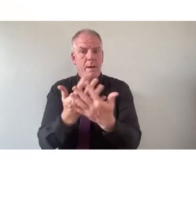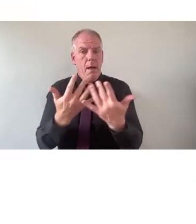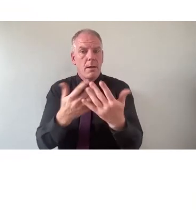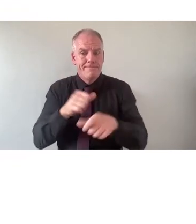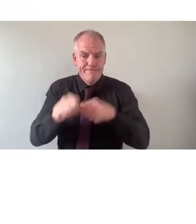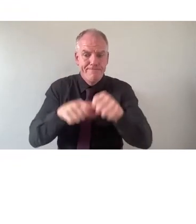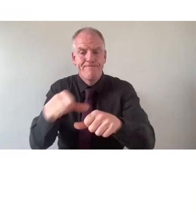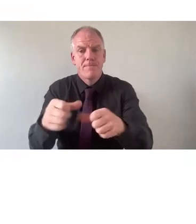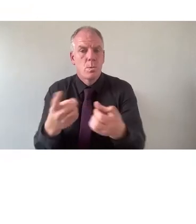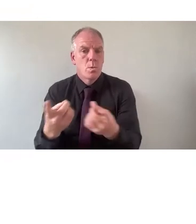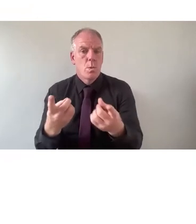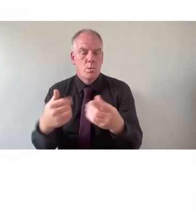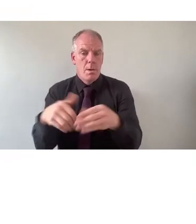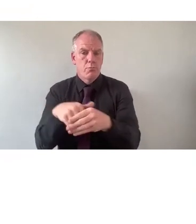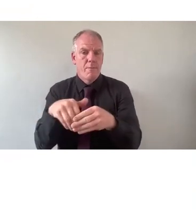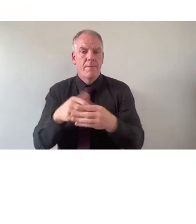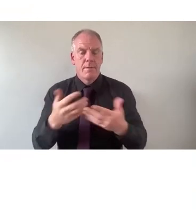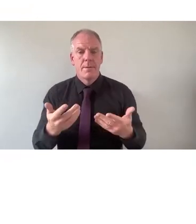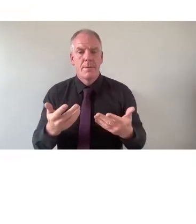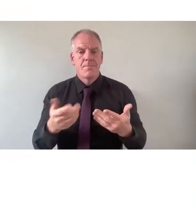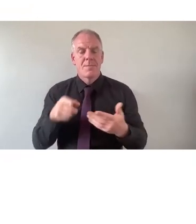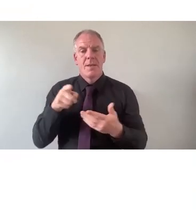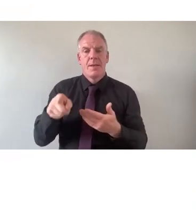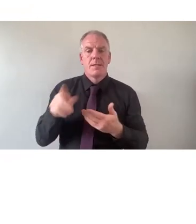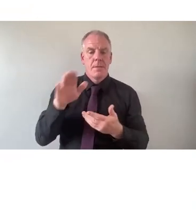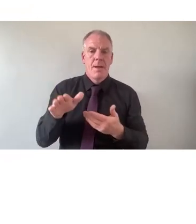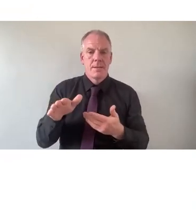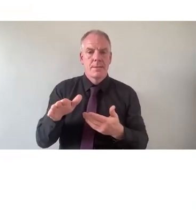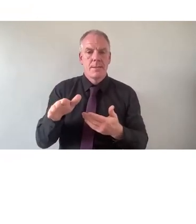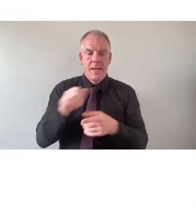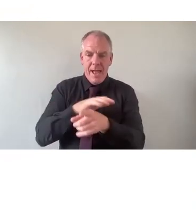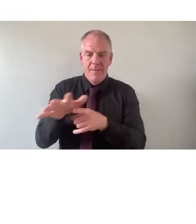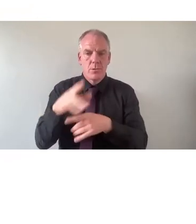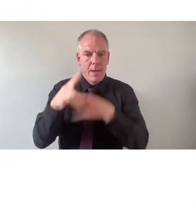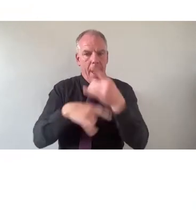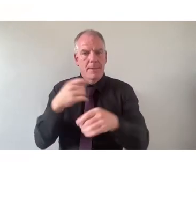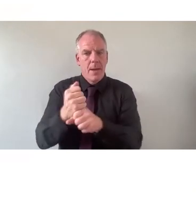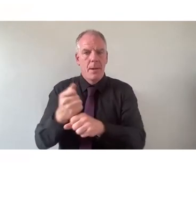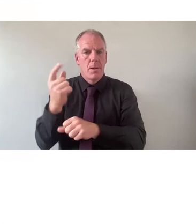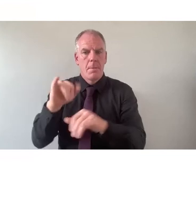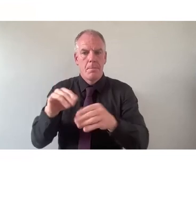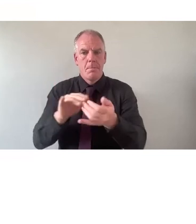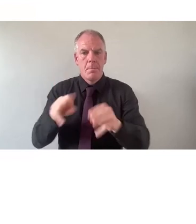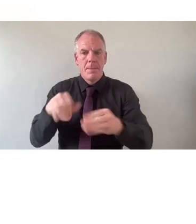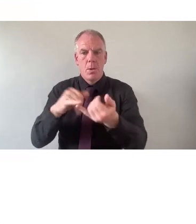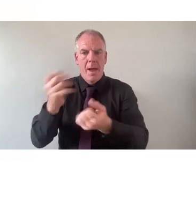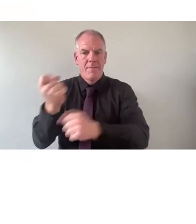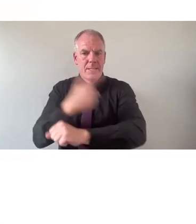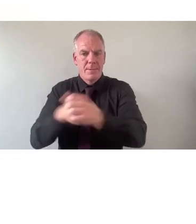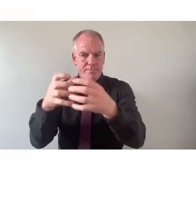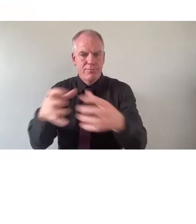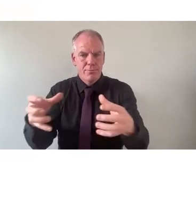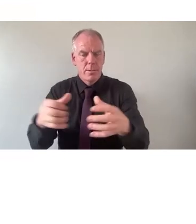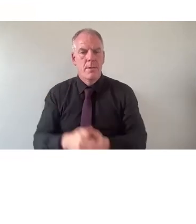steps. So this must have added to this particular factor. Maybe with regards to